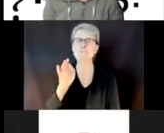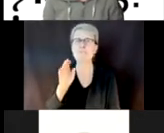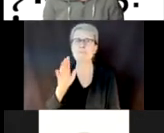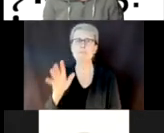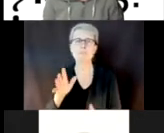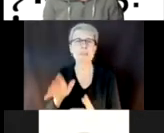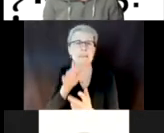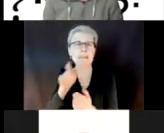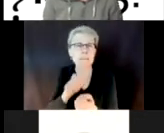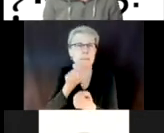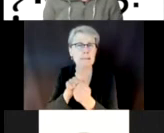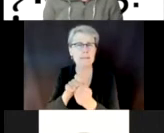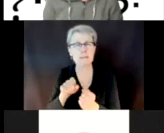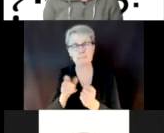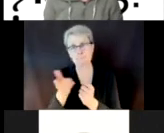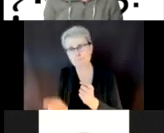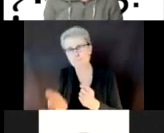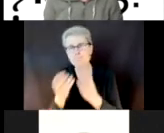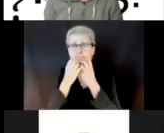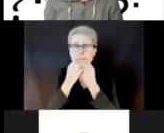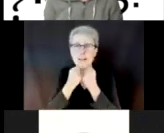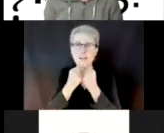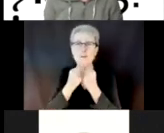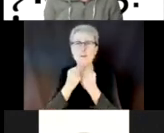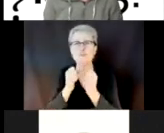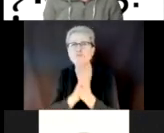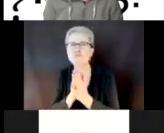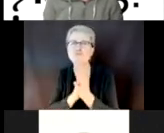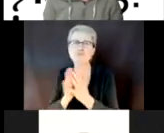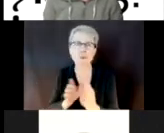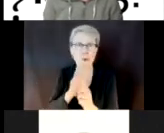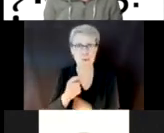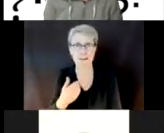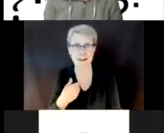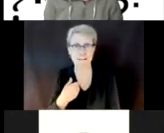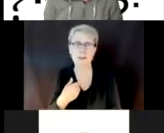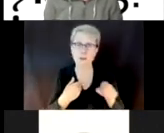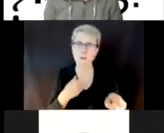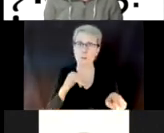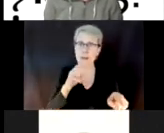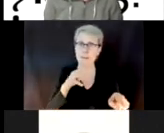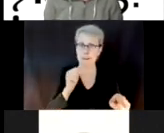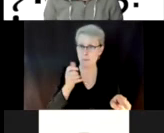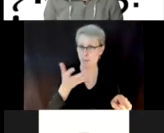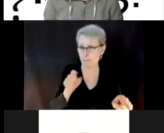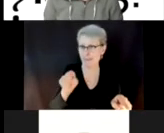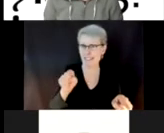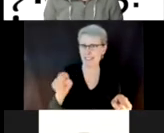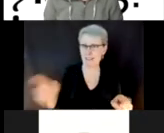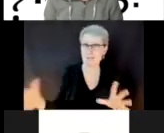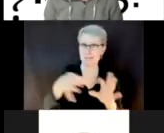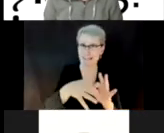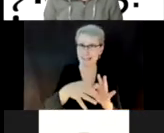goals and values that this person has that the YMCA wanted to attract. So it's really getting